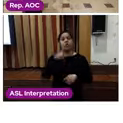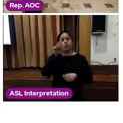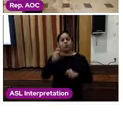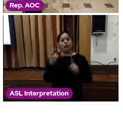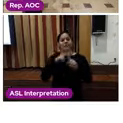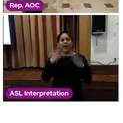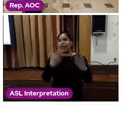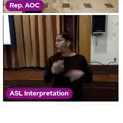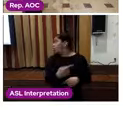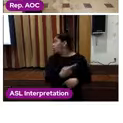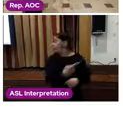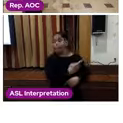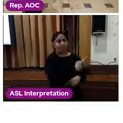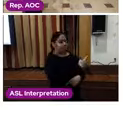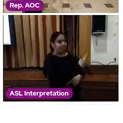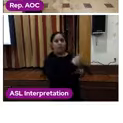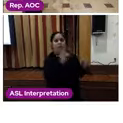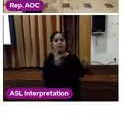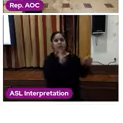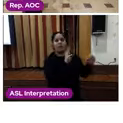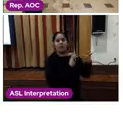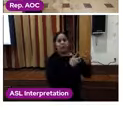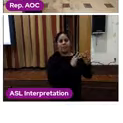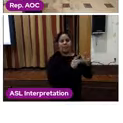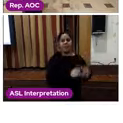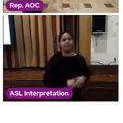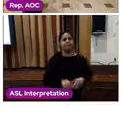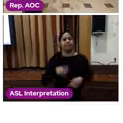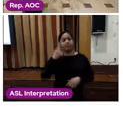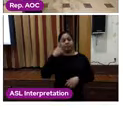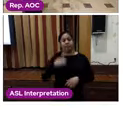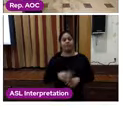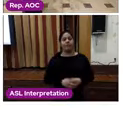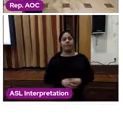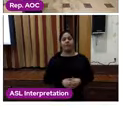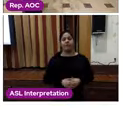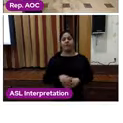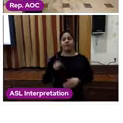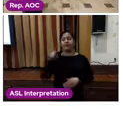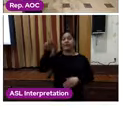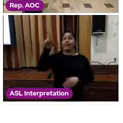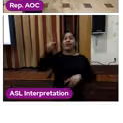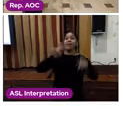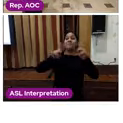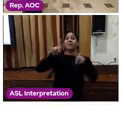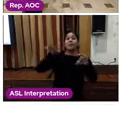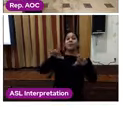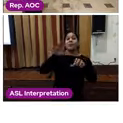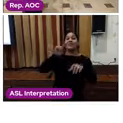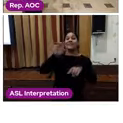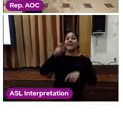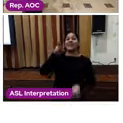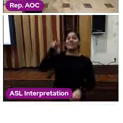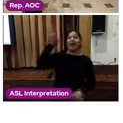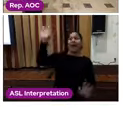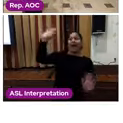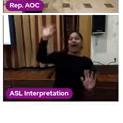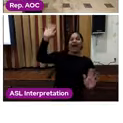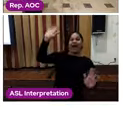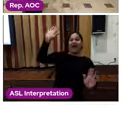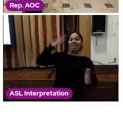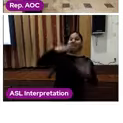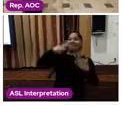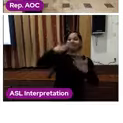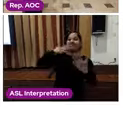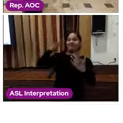nyc.gov/taxprep. And if you're a non-filer, and we've got our tax prep folks in the back. Thank you all. Thank you so much. So don't look